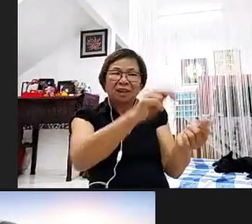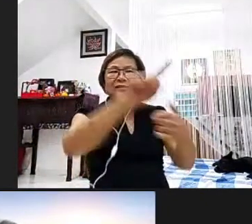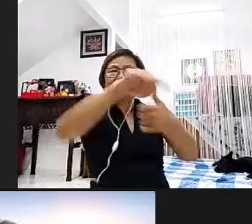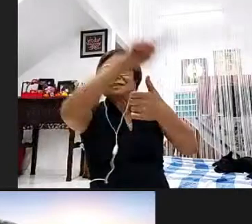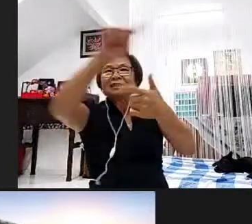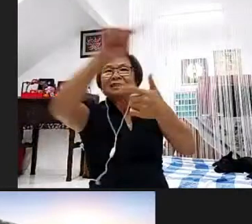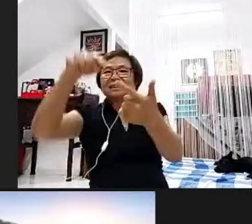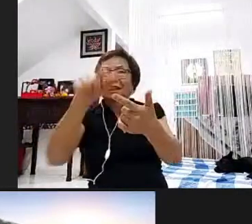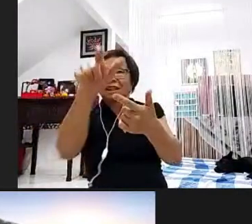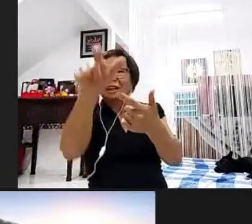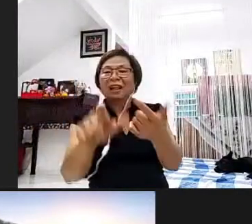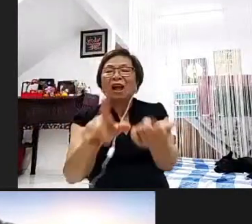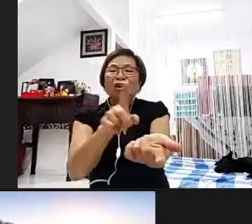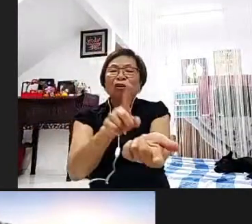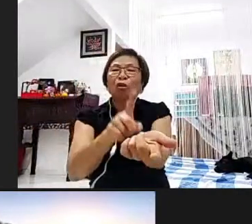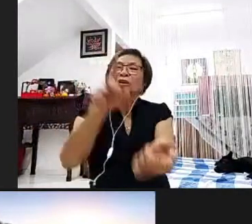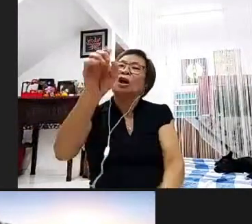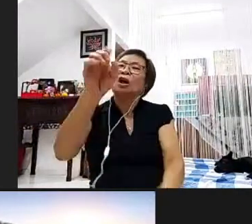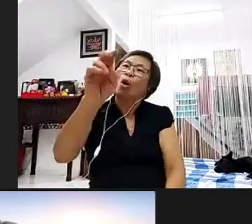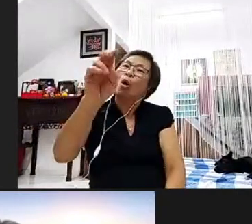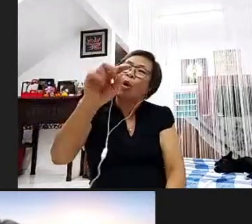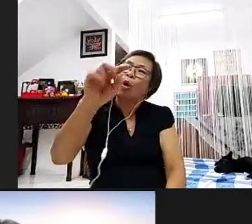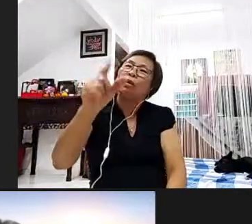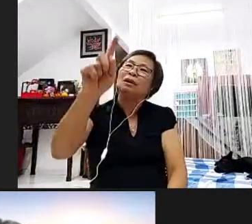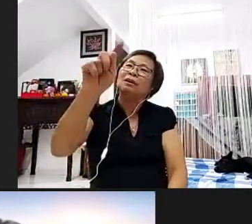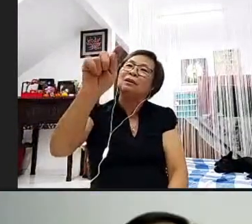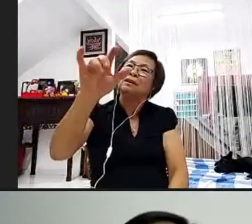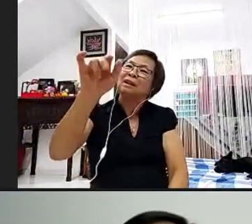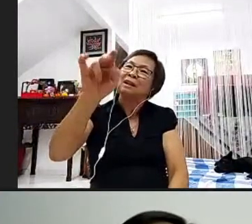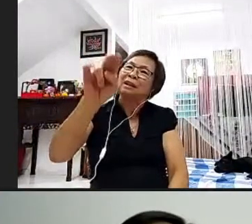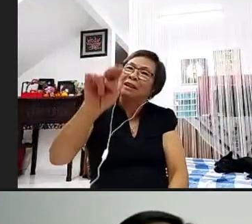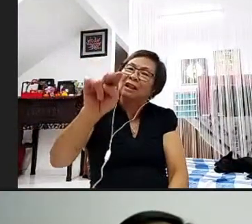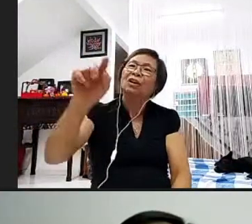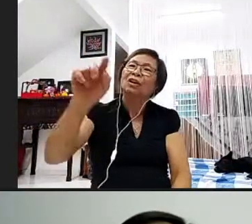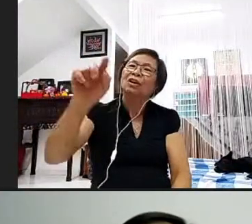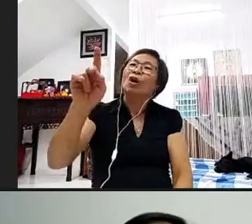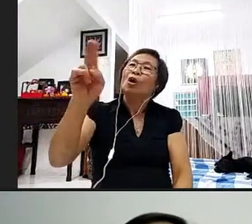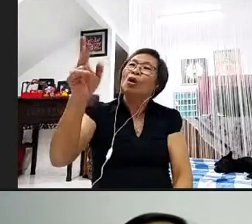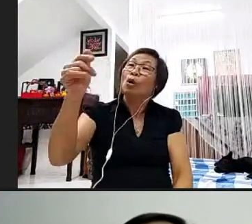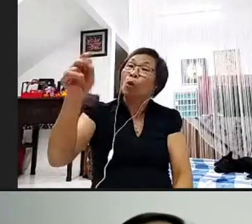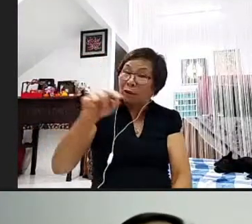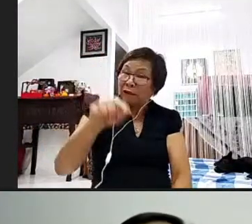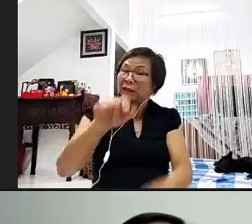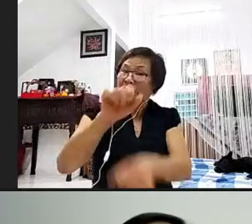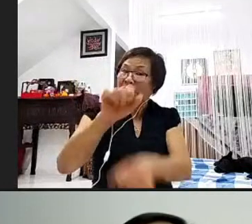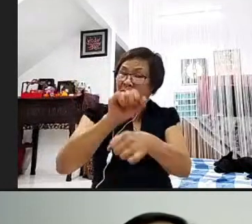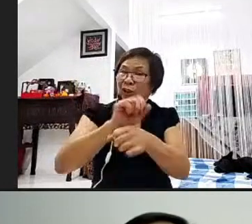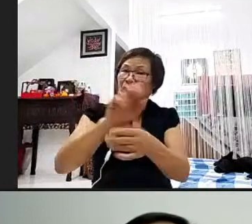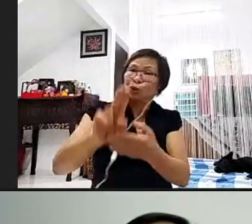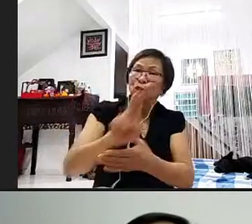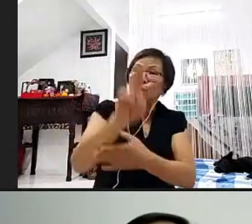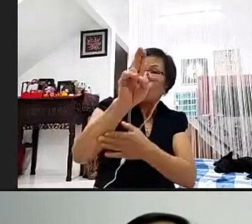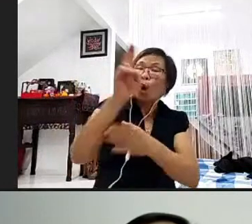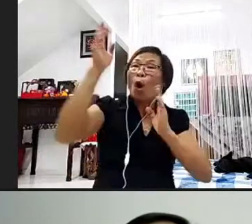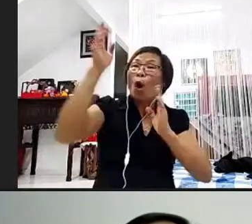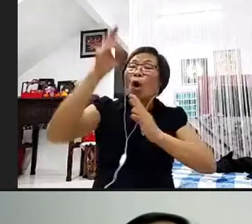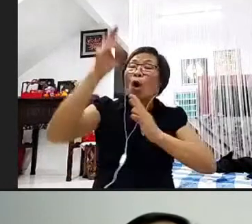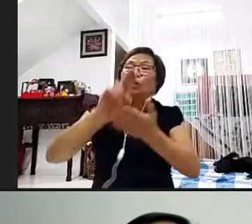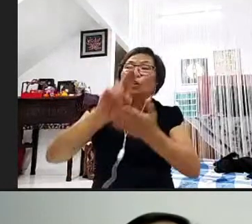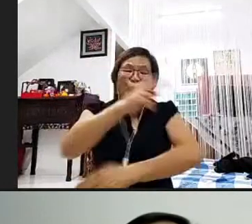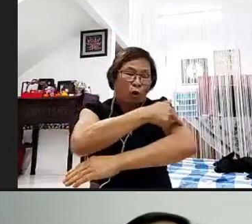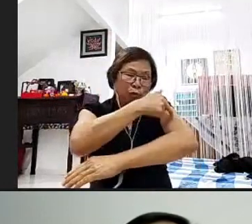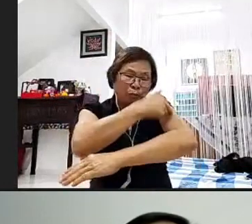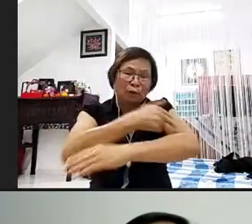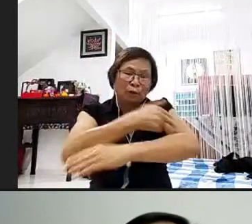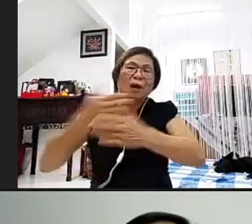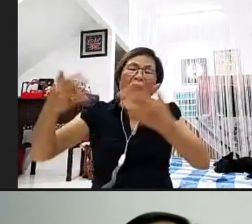our Dr. Ong Tien Kwan. Dr. Ong was actually in University Hospital's primary care unit before he set up